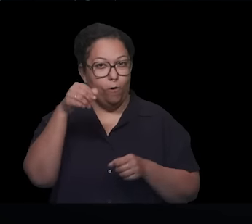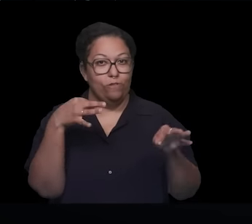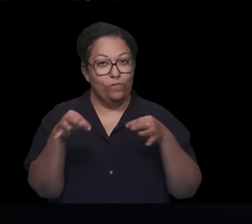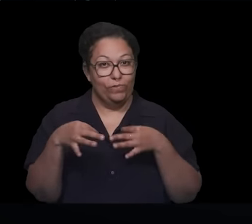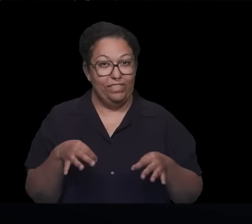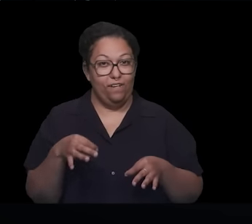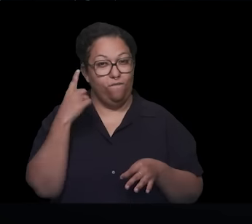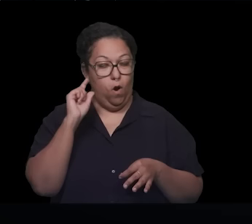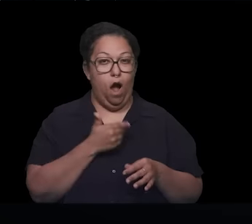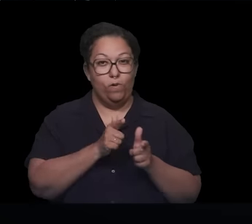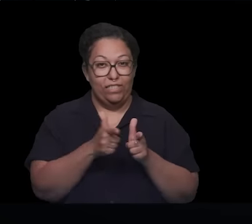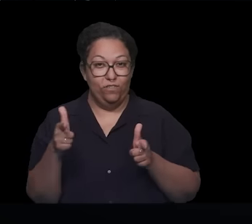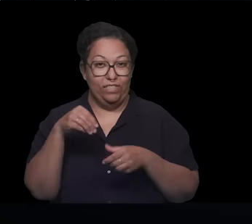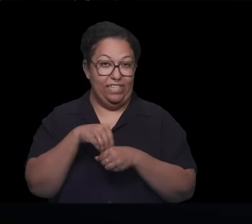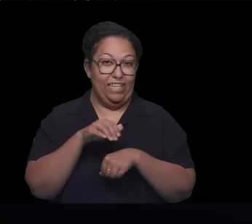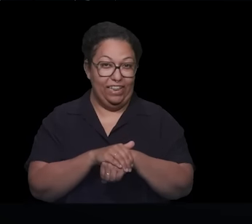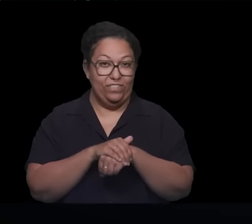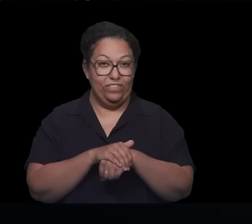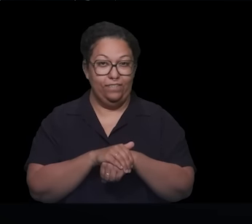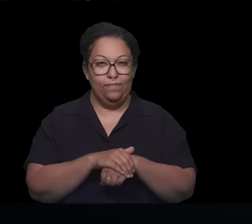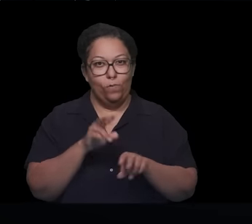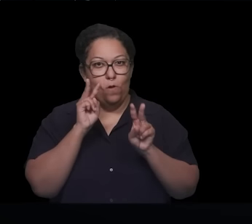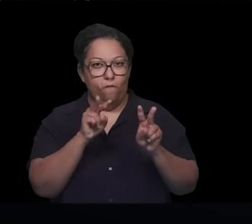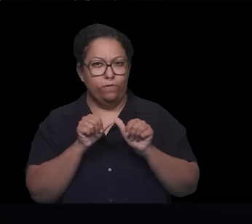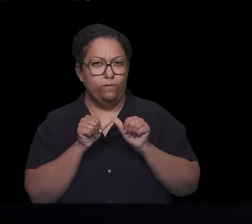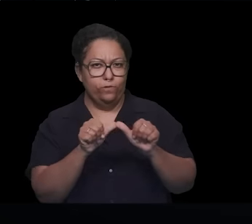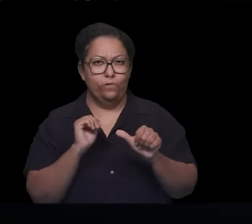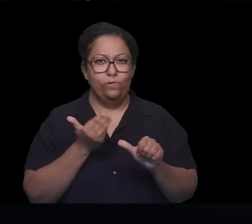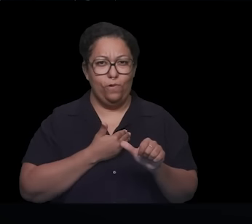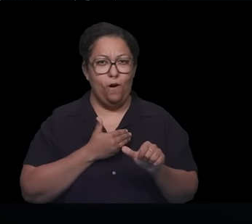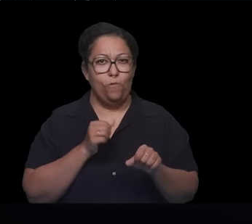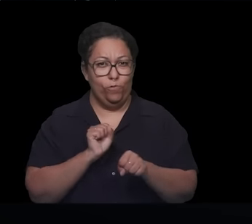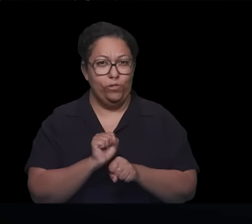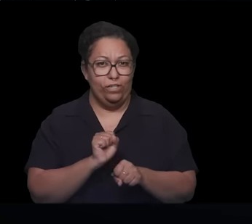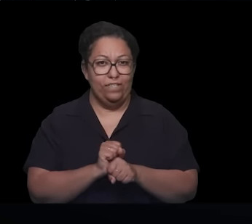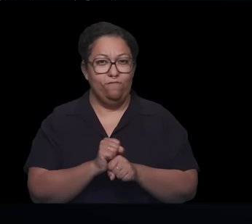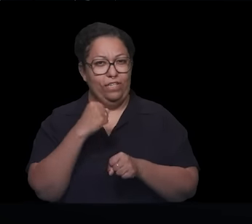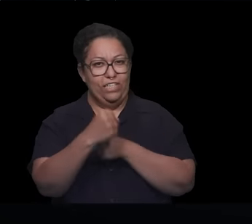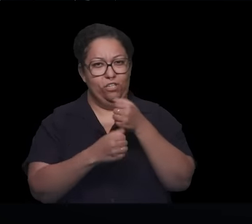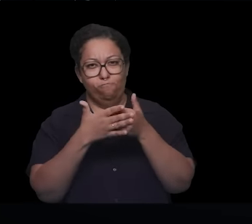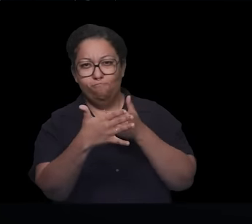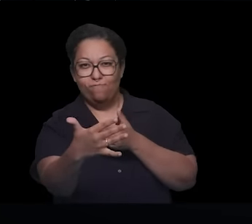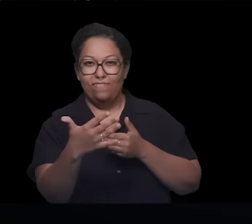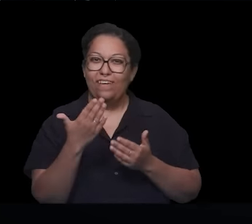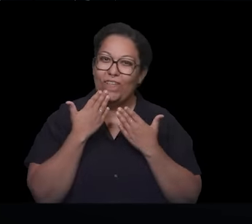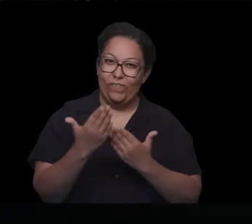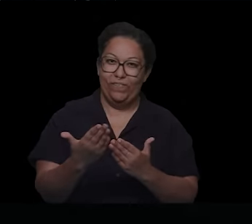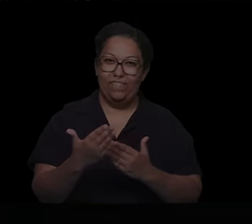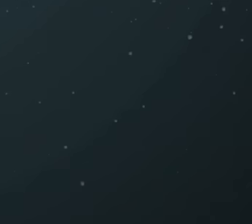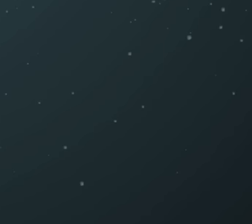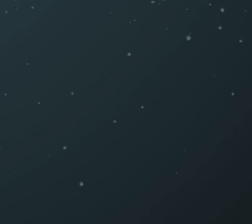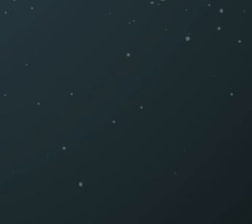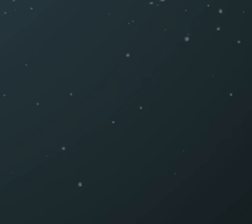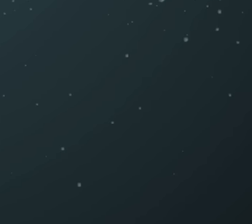audio description for our series in English. We look forward to continuing our work for years to come. Thank